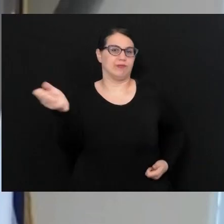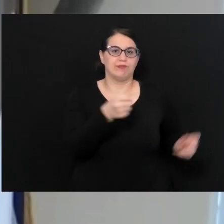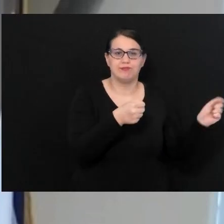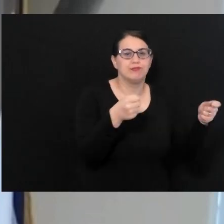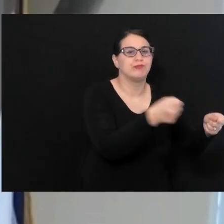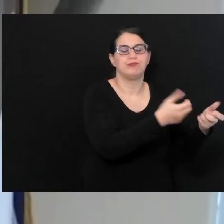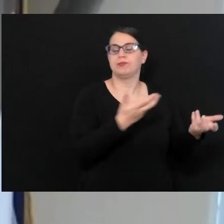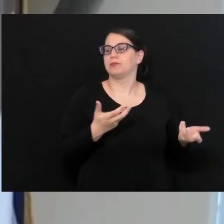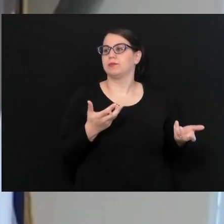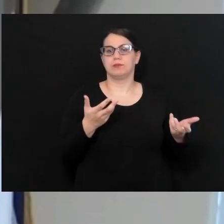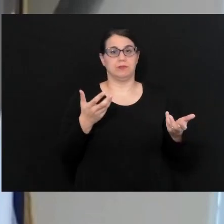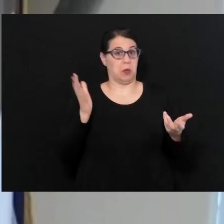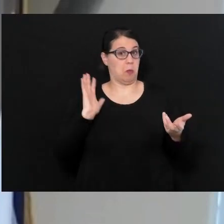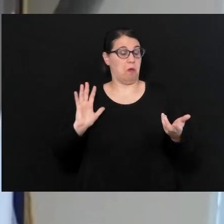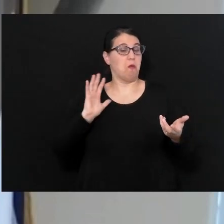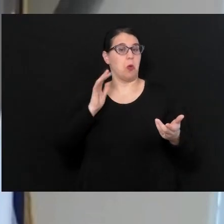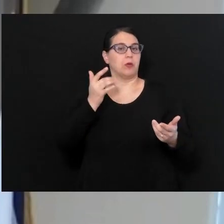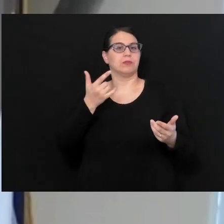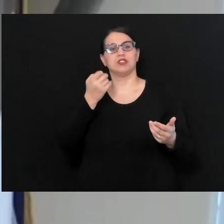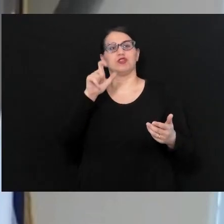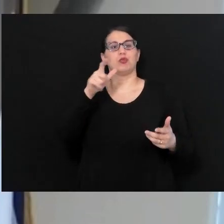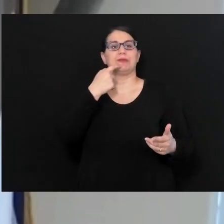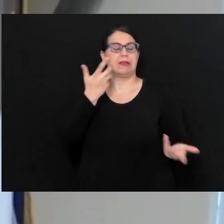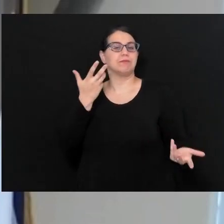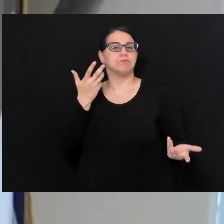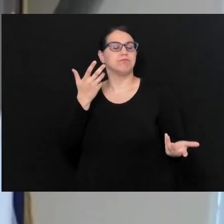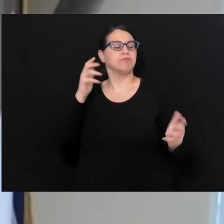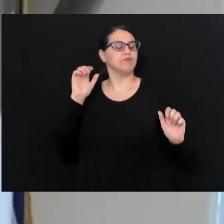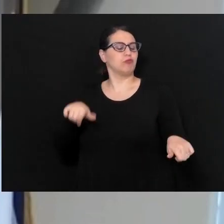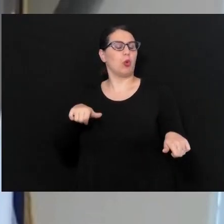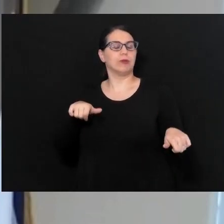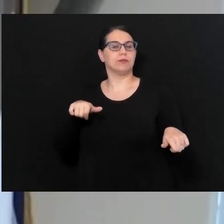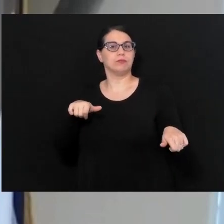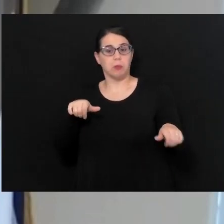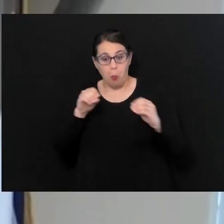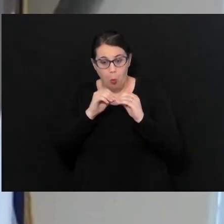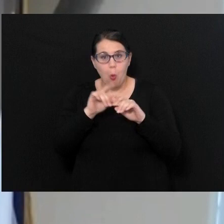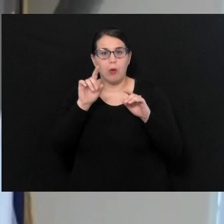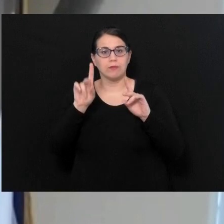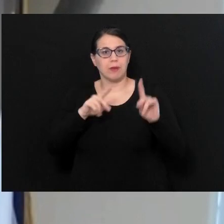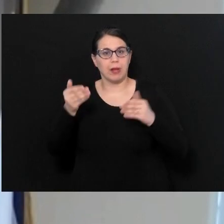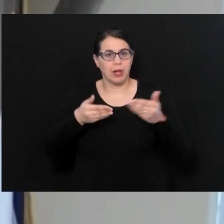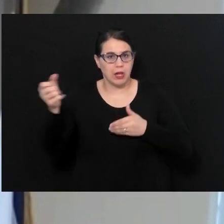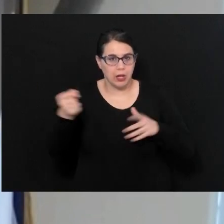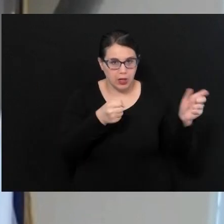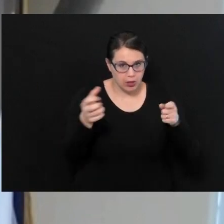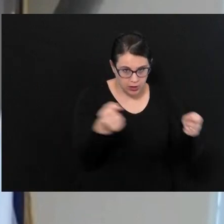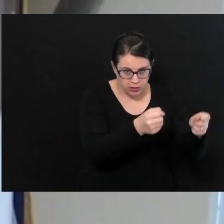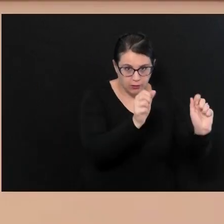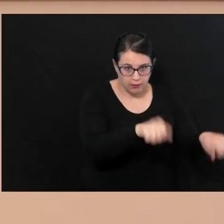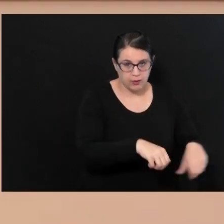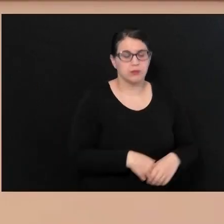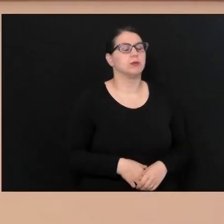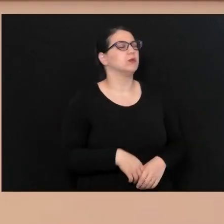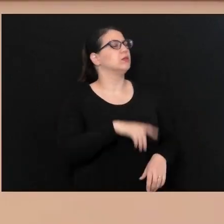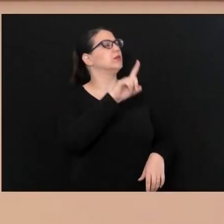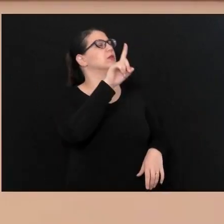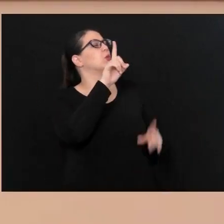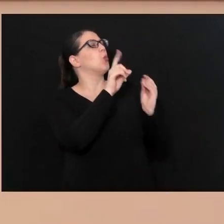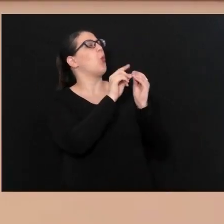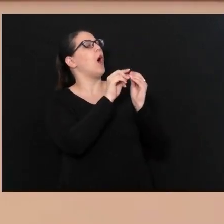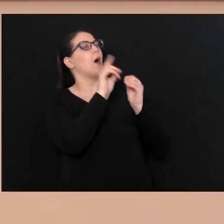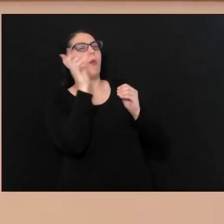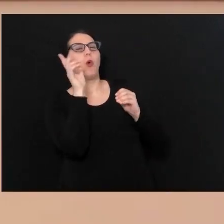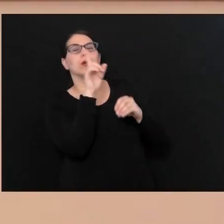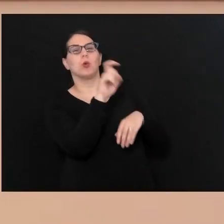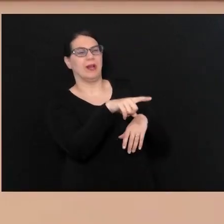so that we can push more resources out to the local folks to test as much as we can. And Governor, I would add one other thing is that the